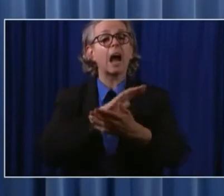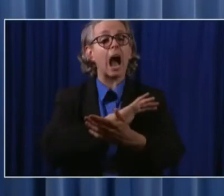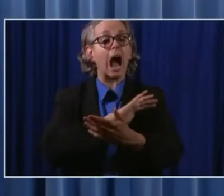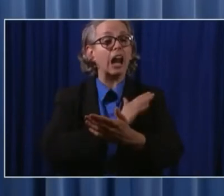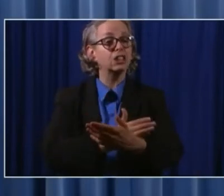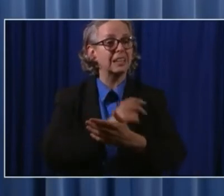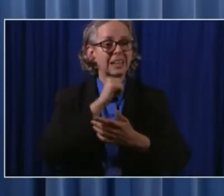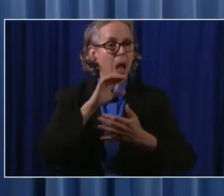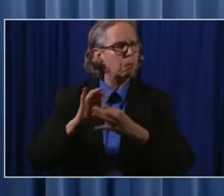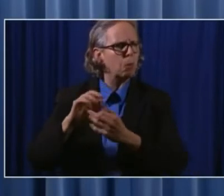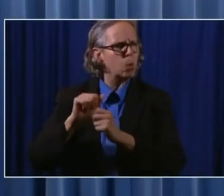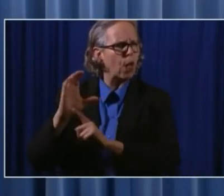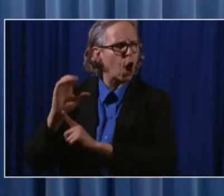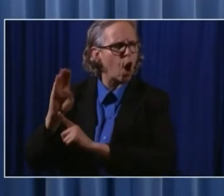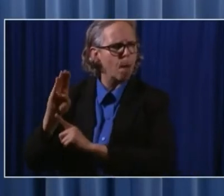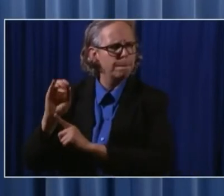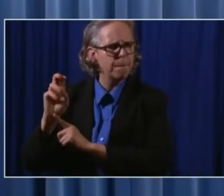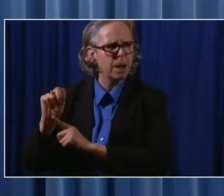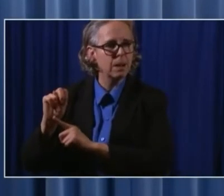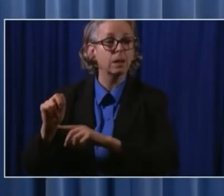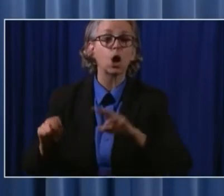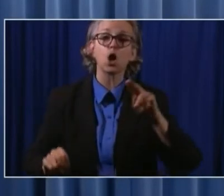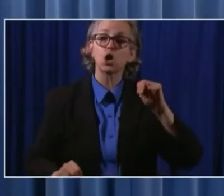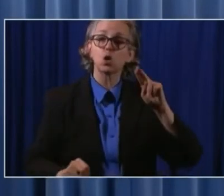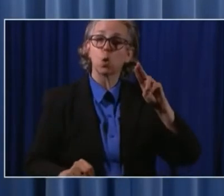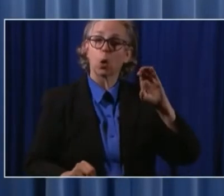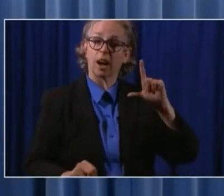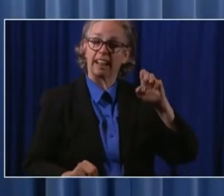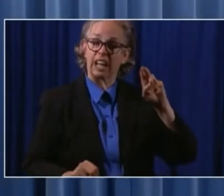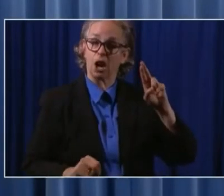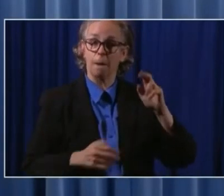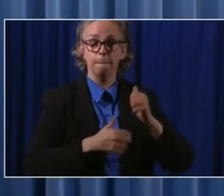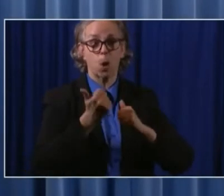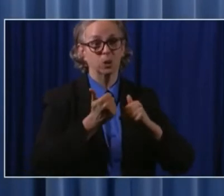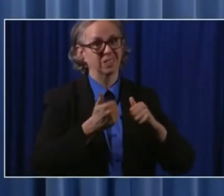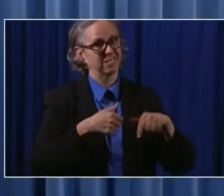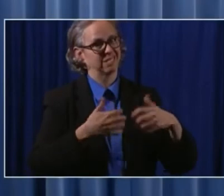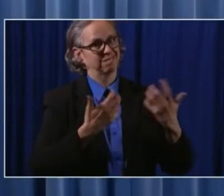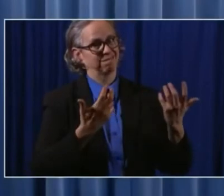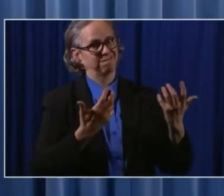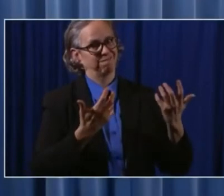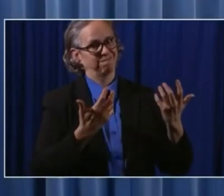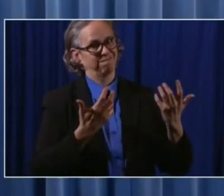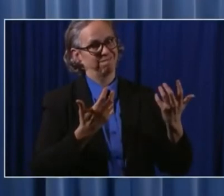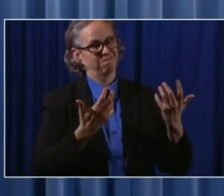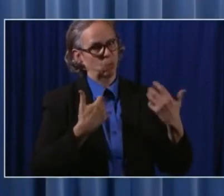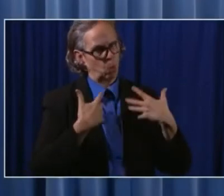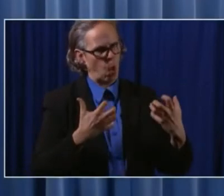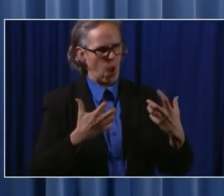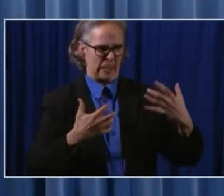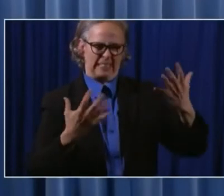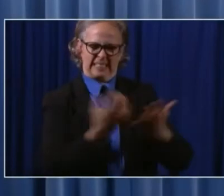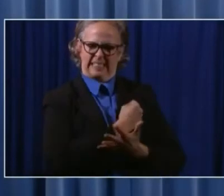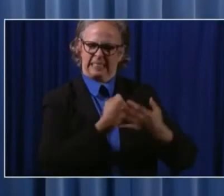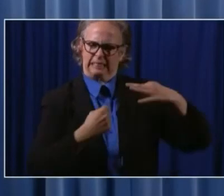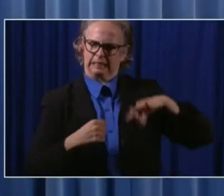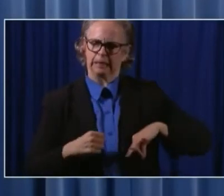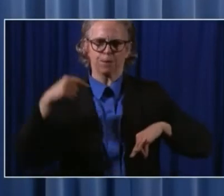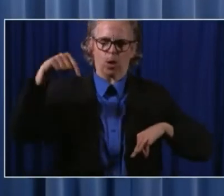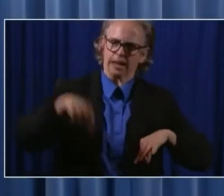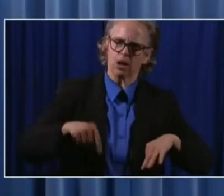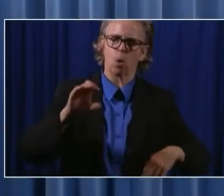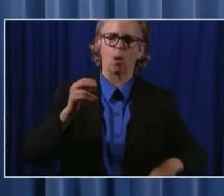the nuclear is where you get the most of it today, and certainly where you get the most of it in the state of Ohio. So what was going